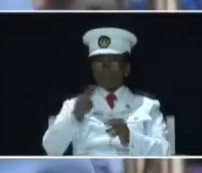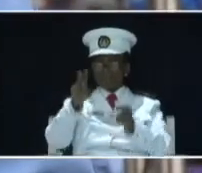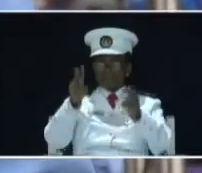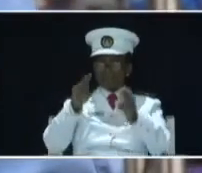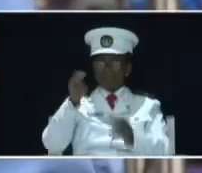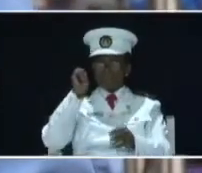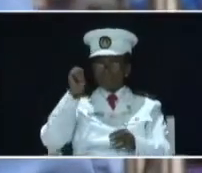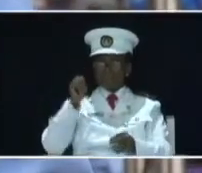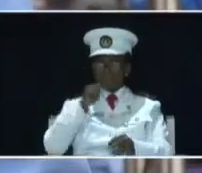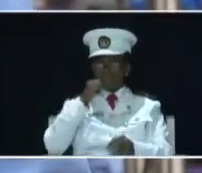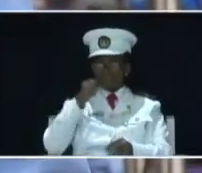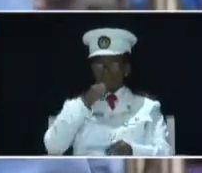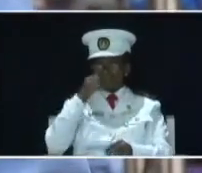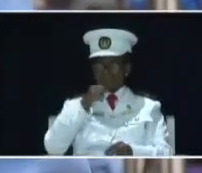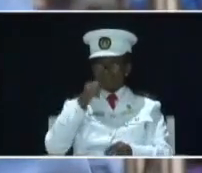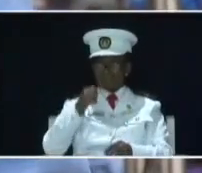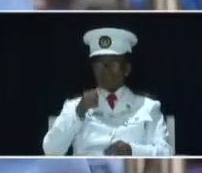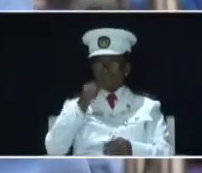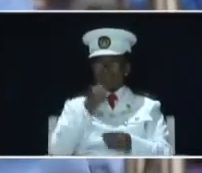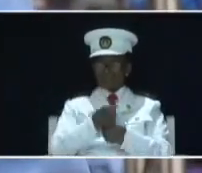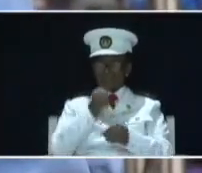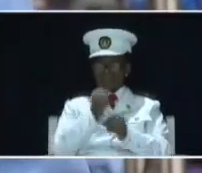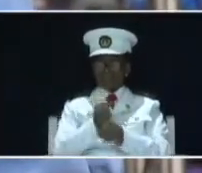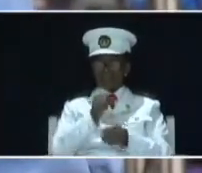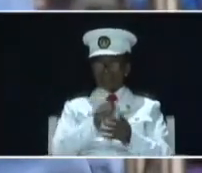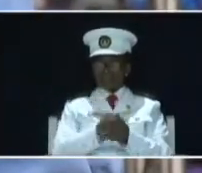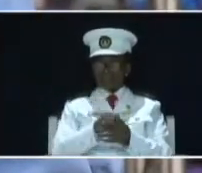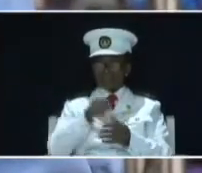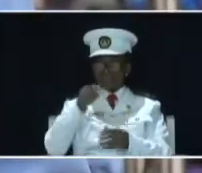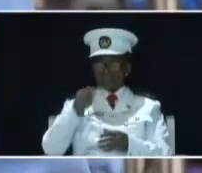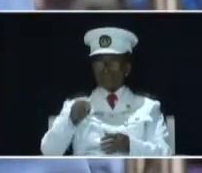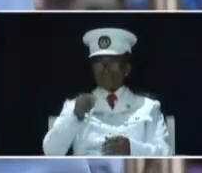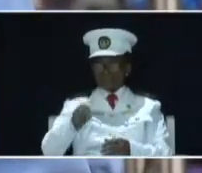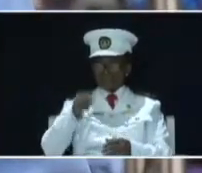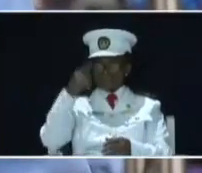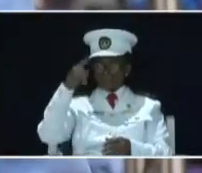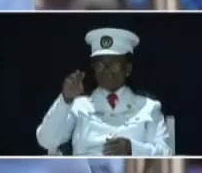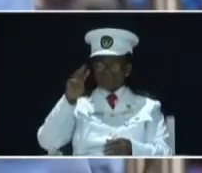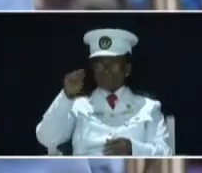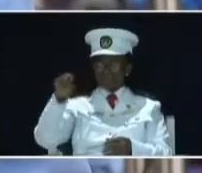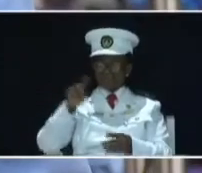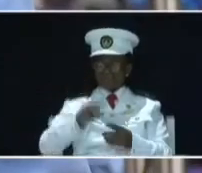makes it necessary for him to get a partner.